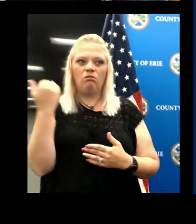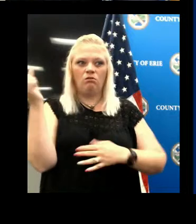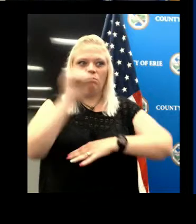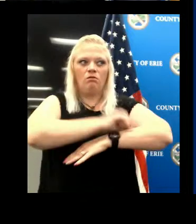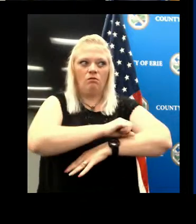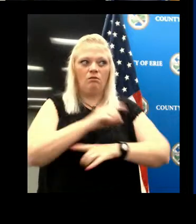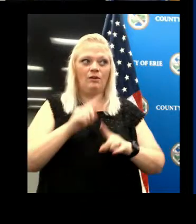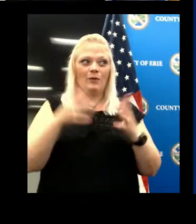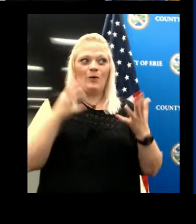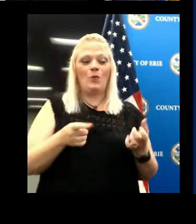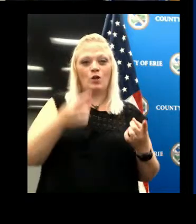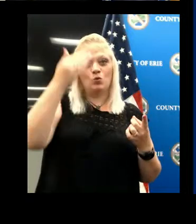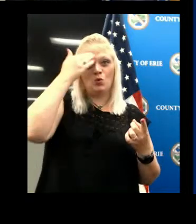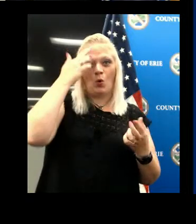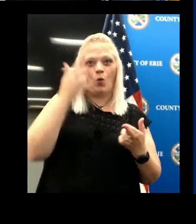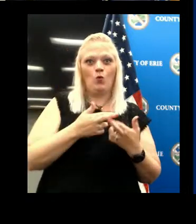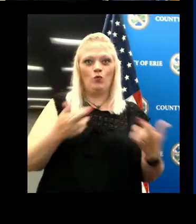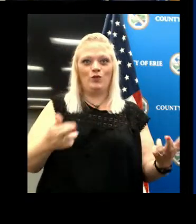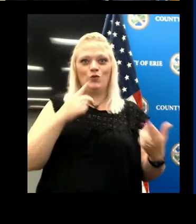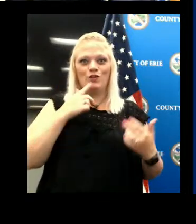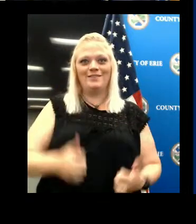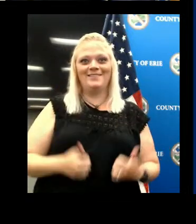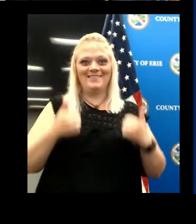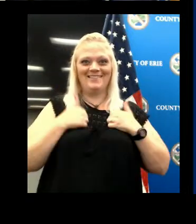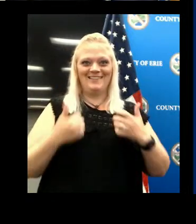you to know resources exist.